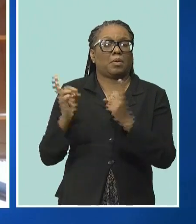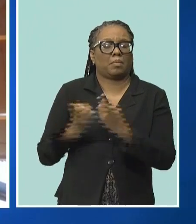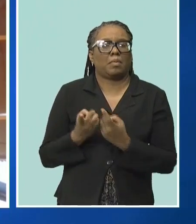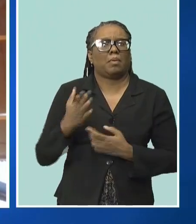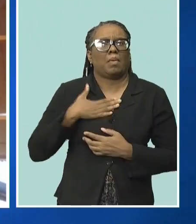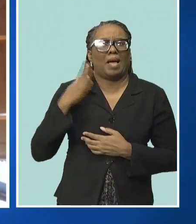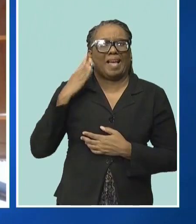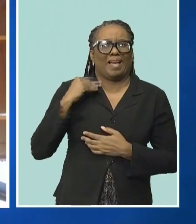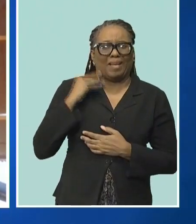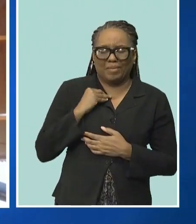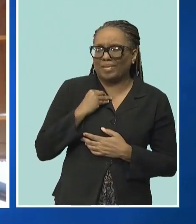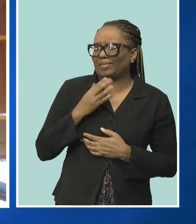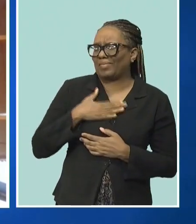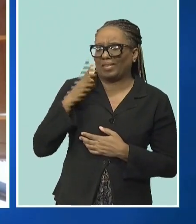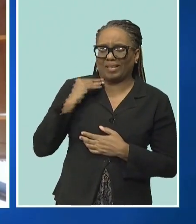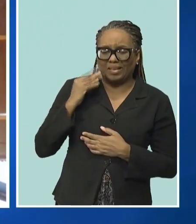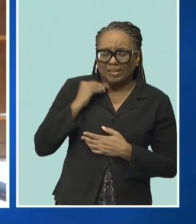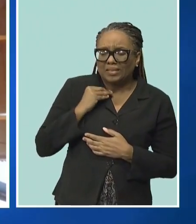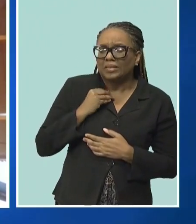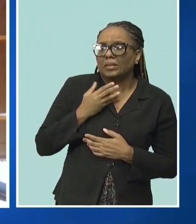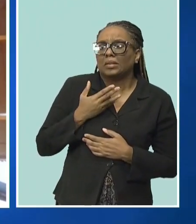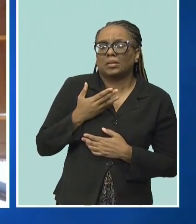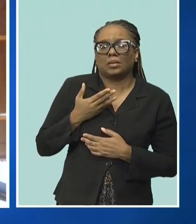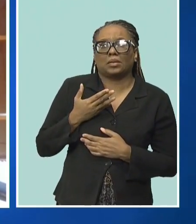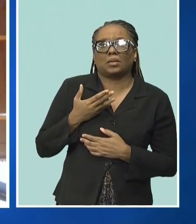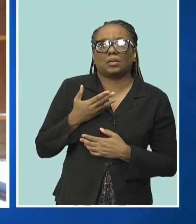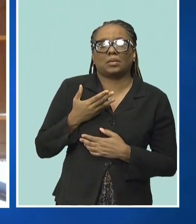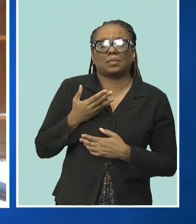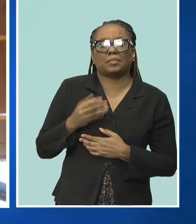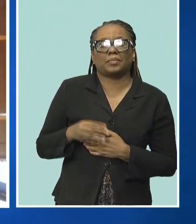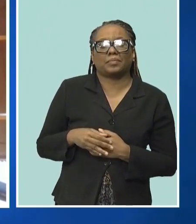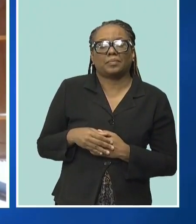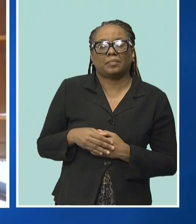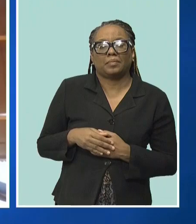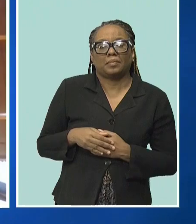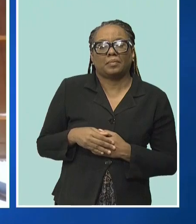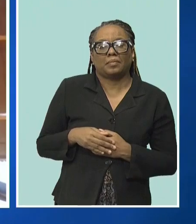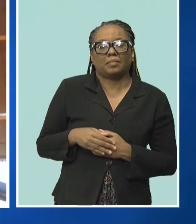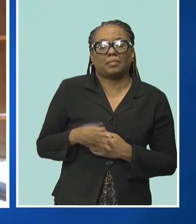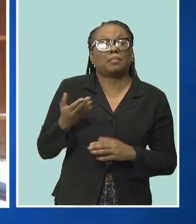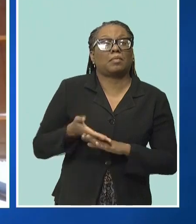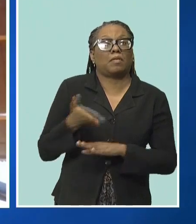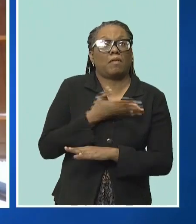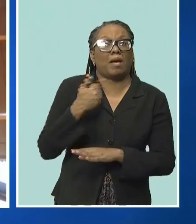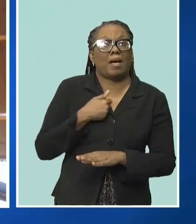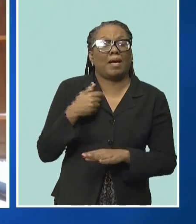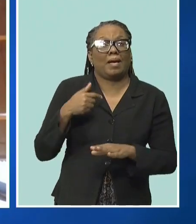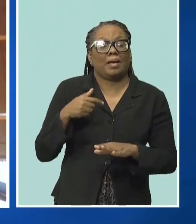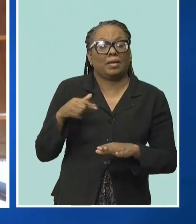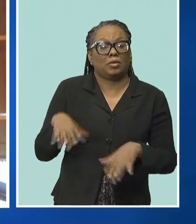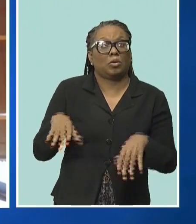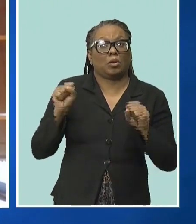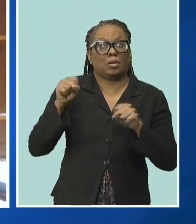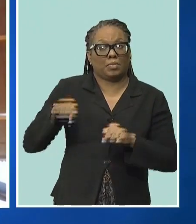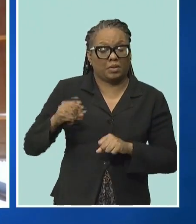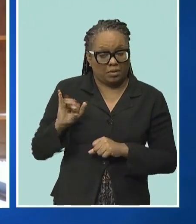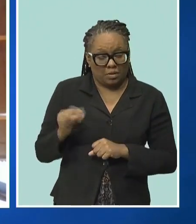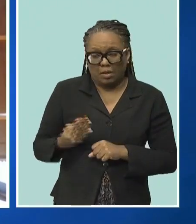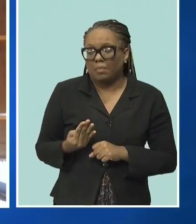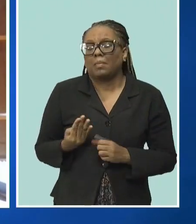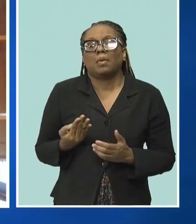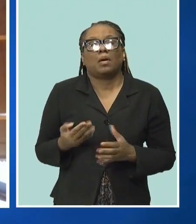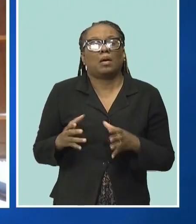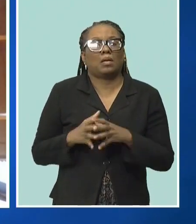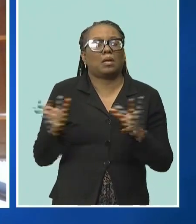experience operating in the space before my ministerial tenure, understanding that there was quite a lot